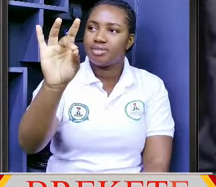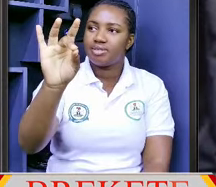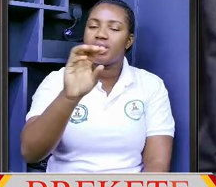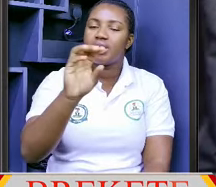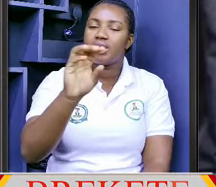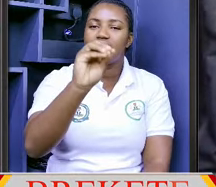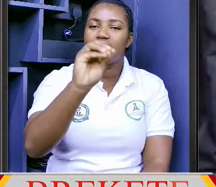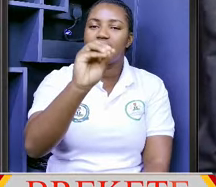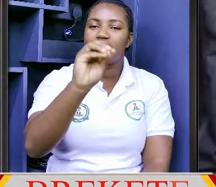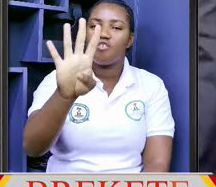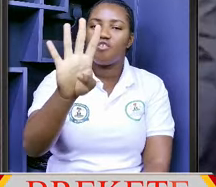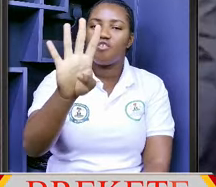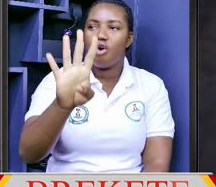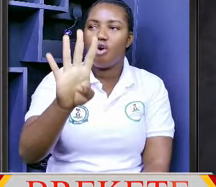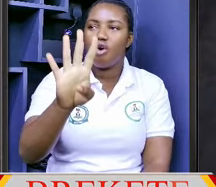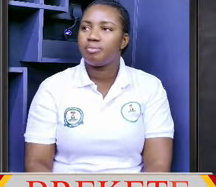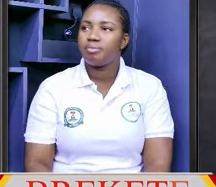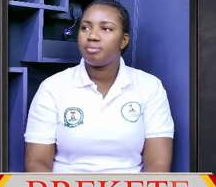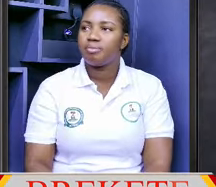080-85-05-08-04.